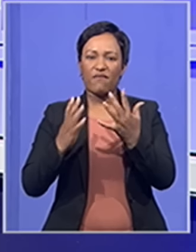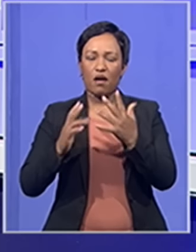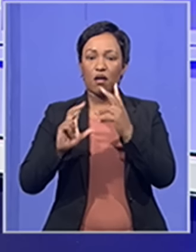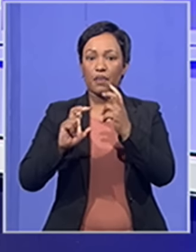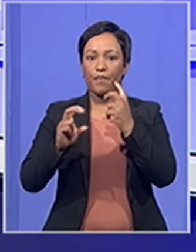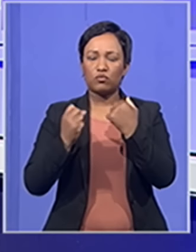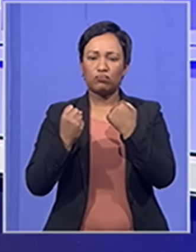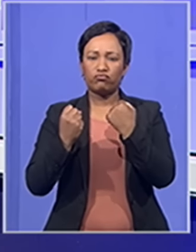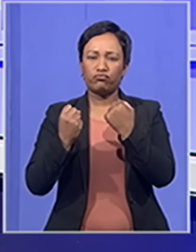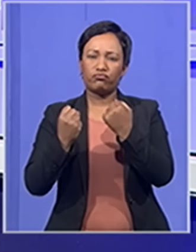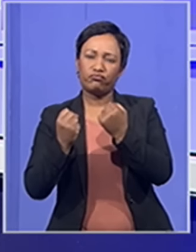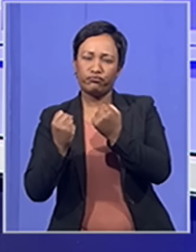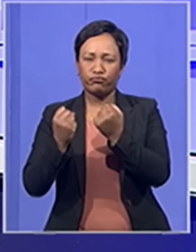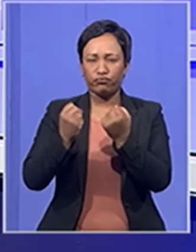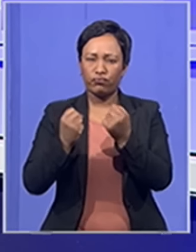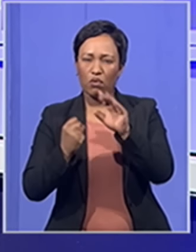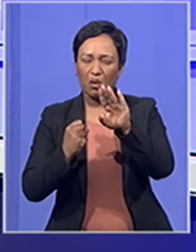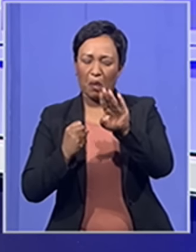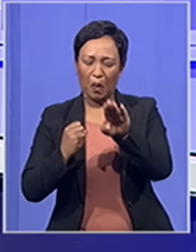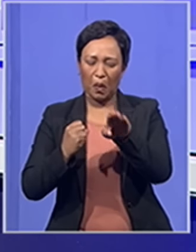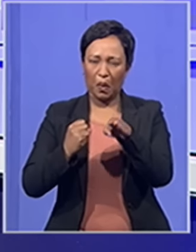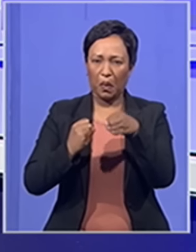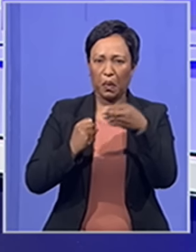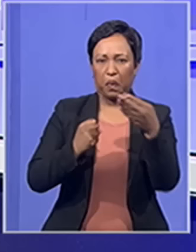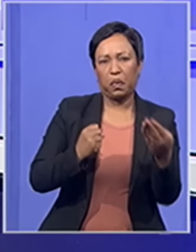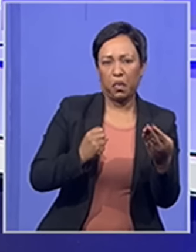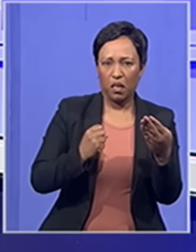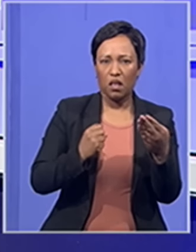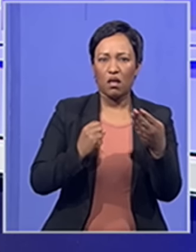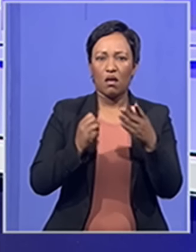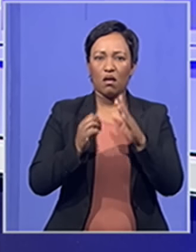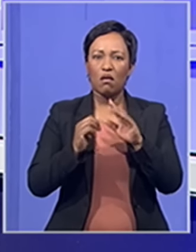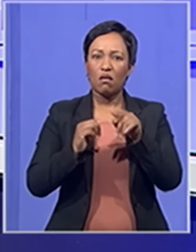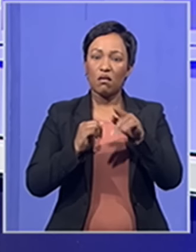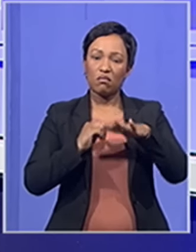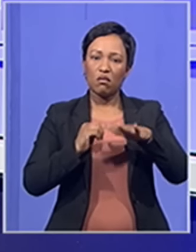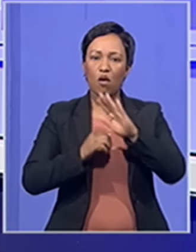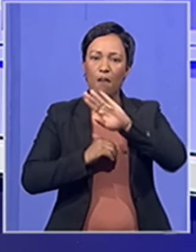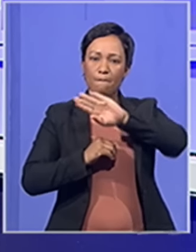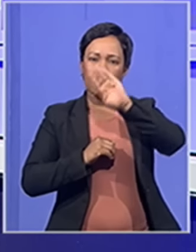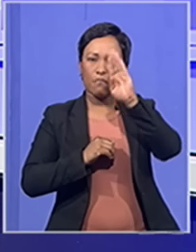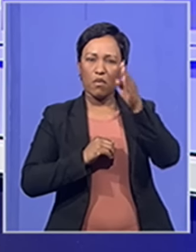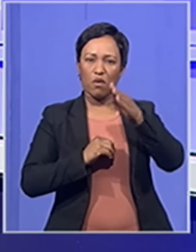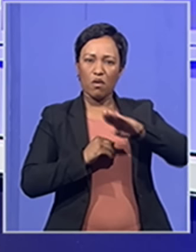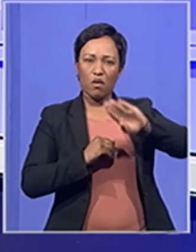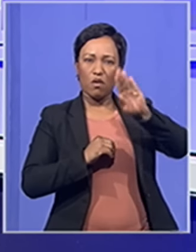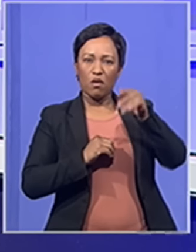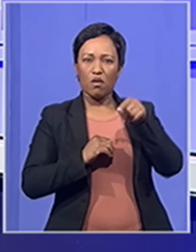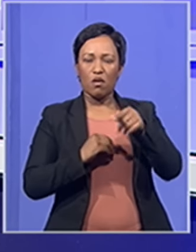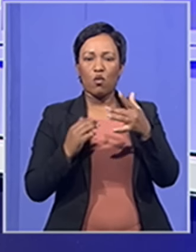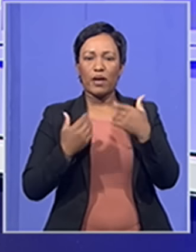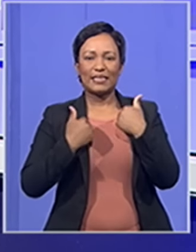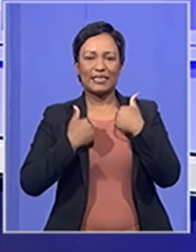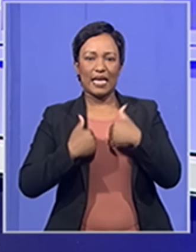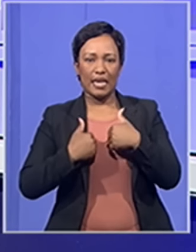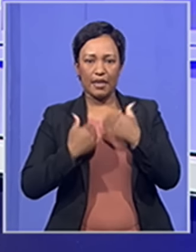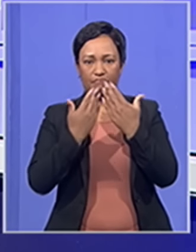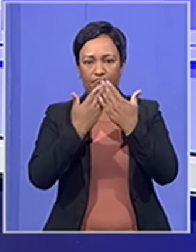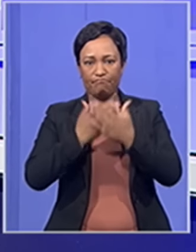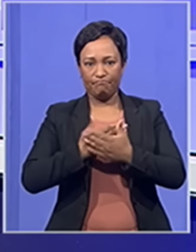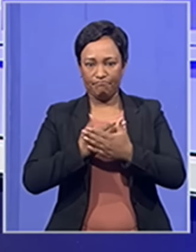taolo le fa bese e ne menoga kwa mogorogorong wa Tambotse gaufi le Louis-Trichardt ka Sontaga